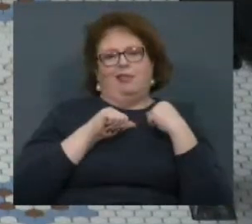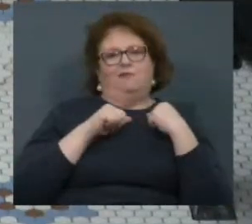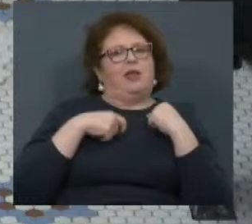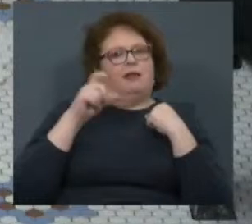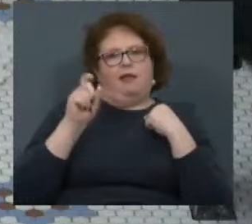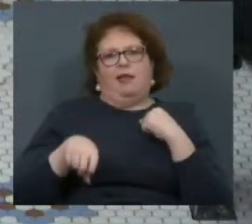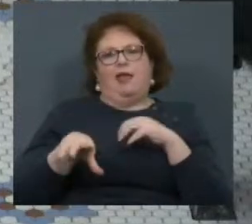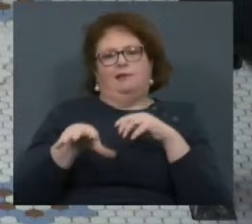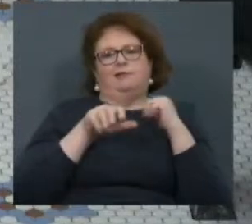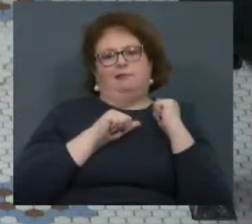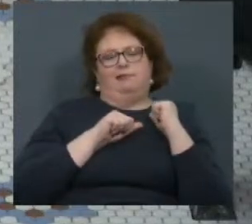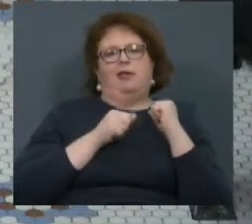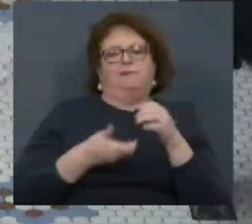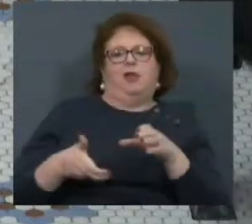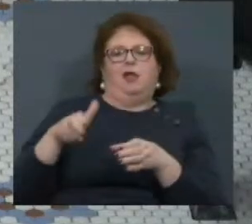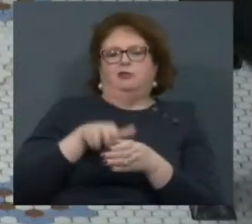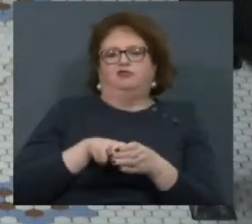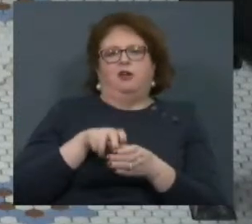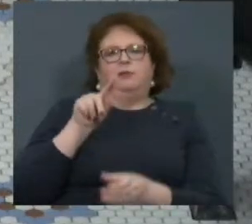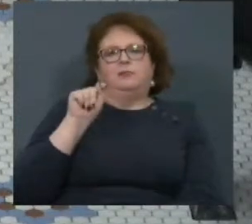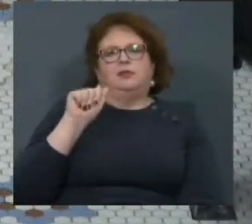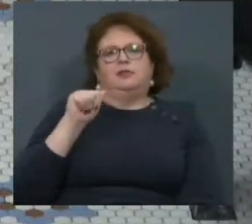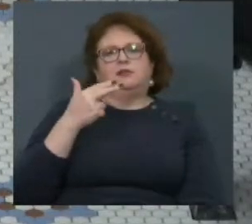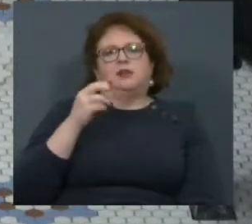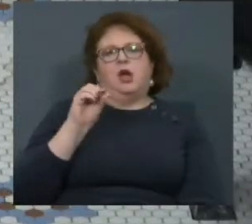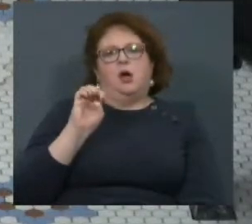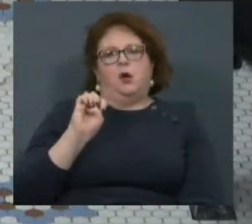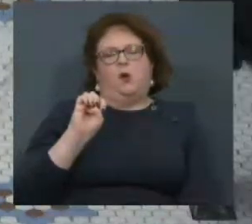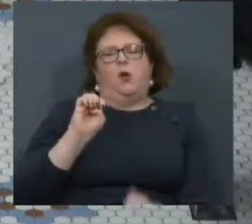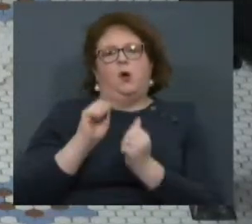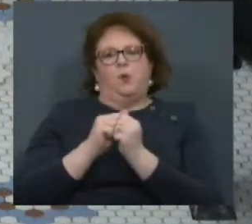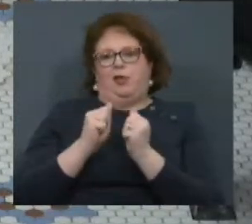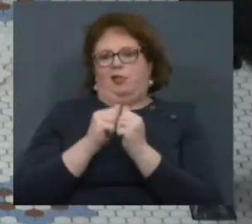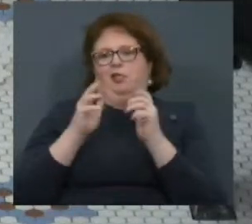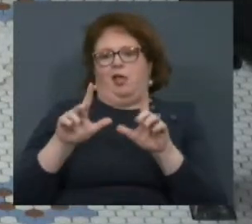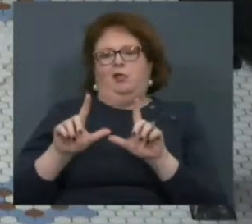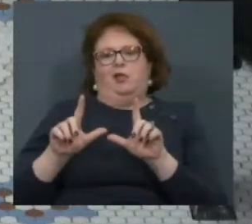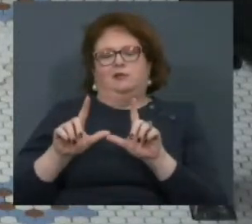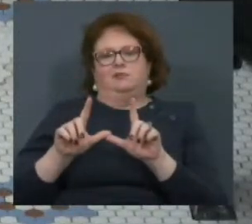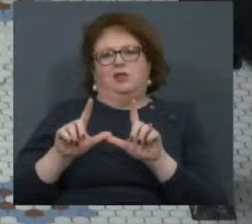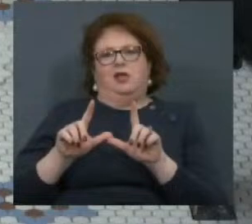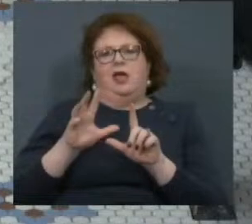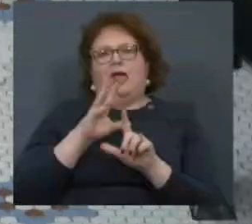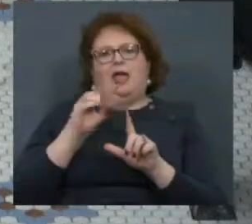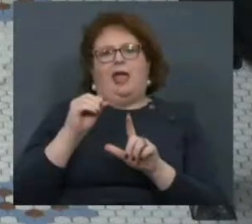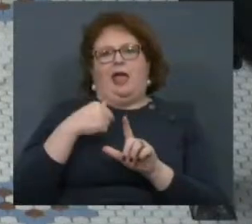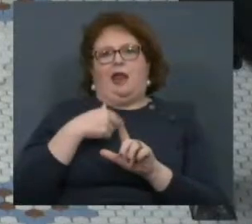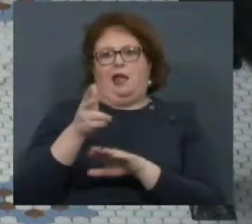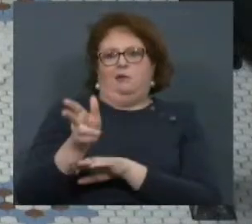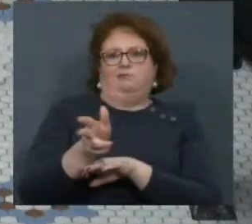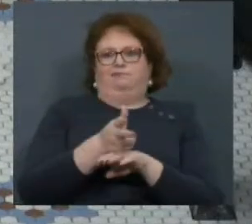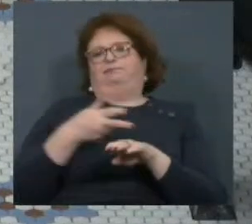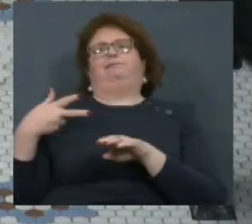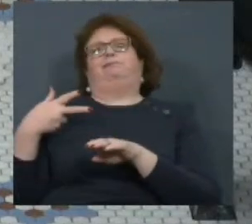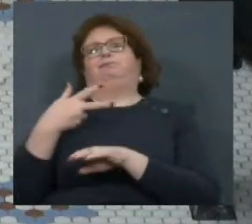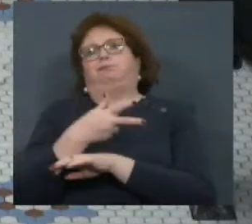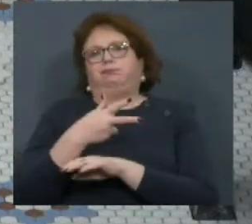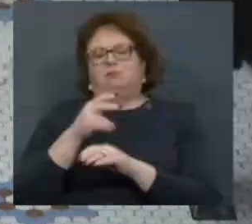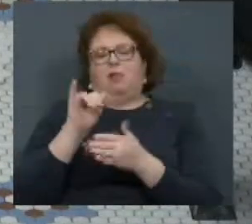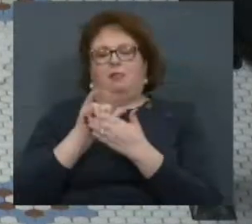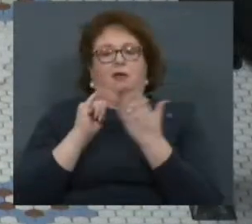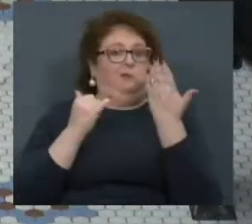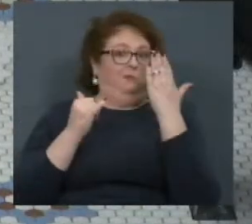mine without a license plate. And I ripped the side mirror off of that, pulling out of the garage so fast to take to the street. To drive